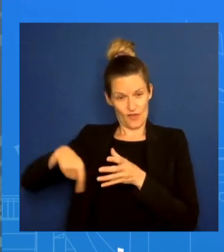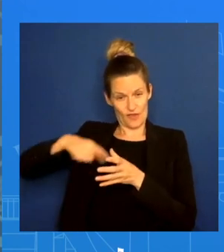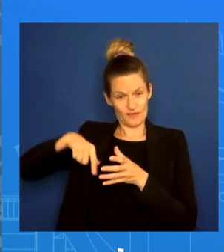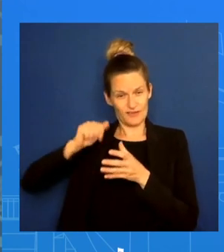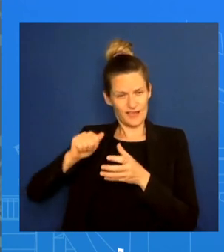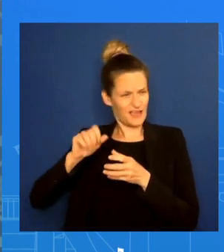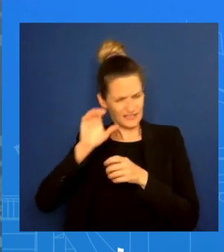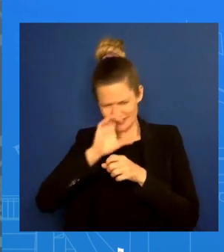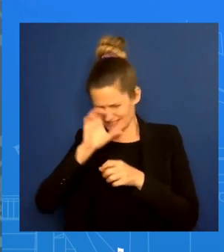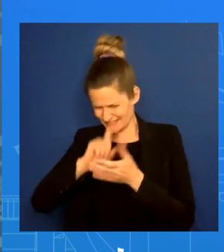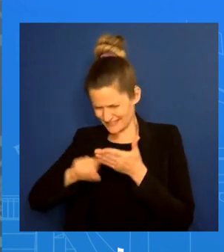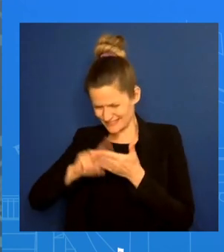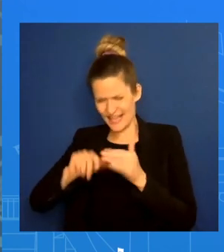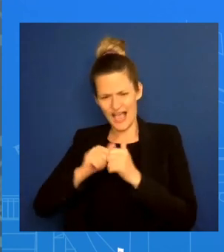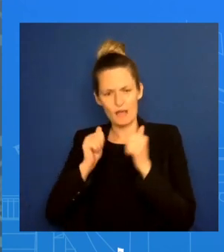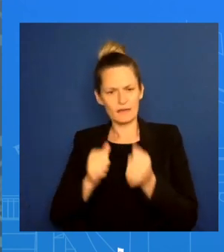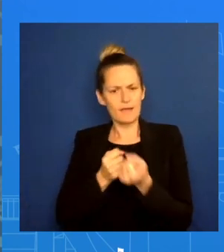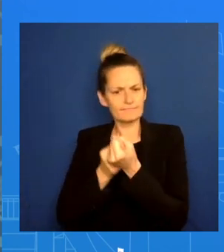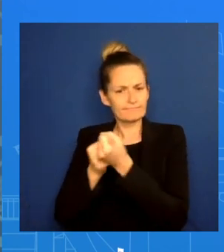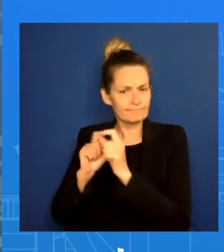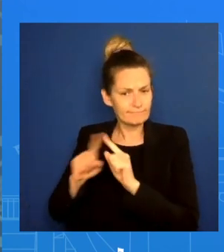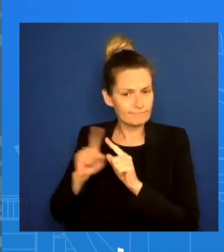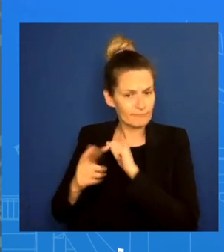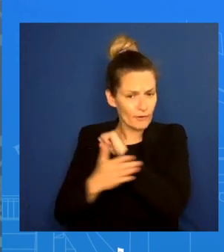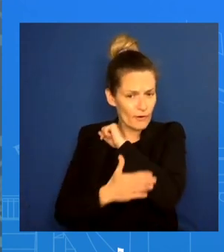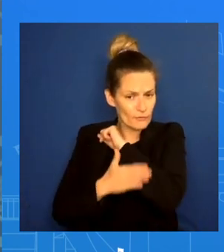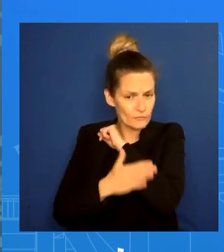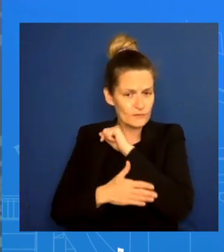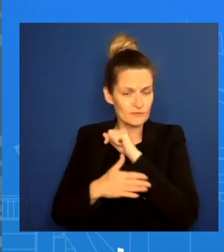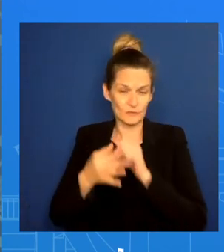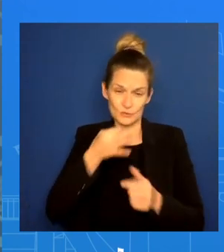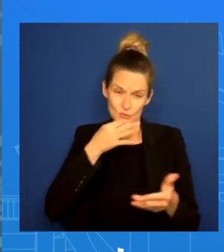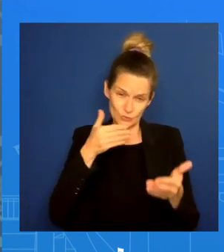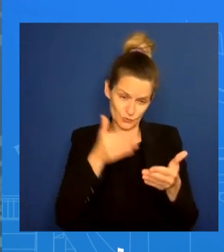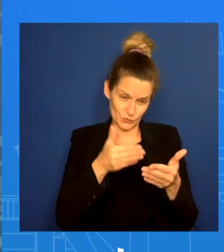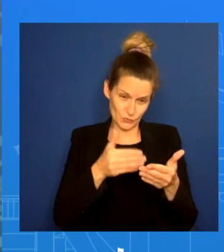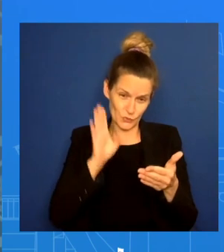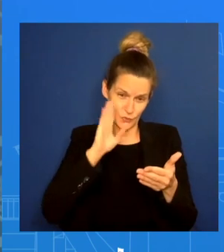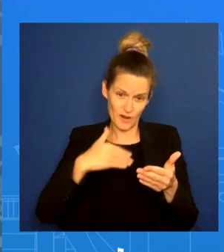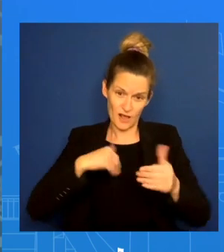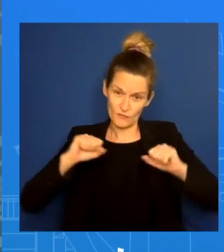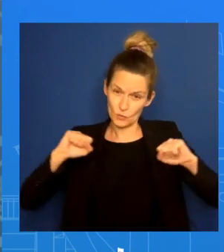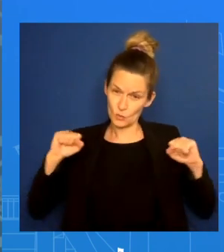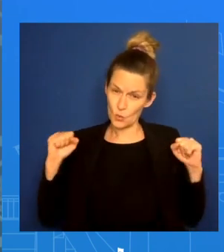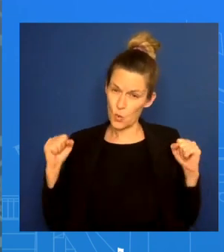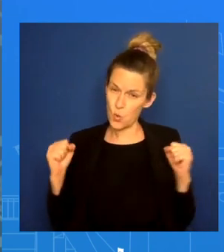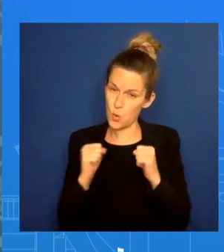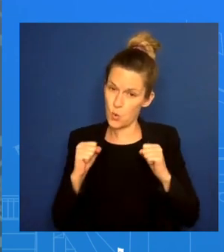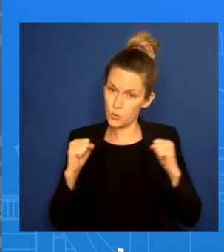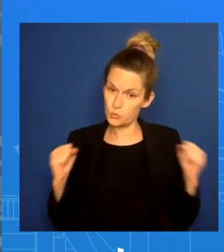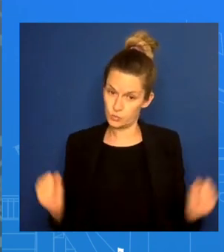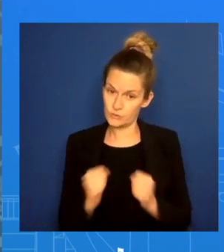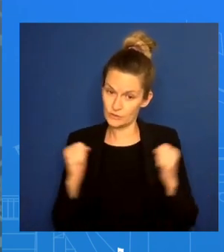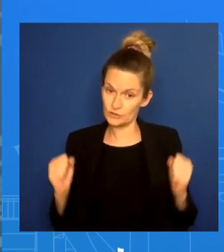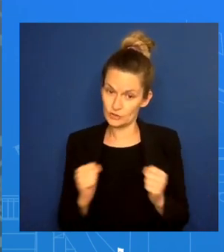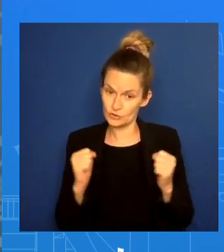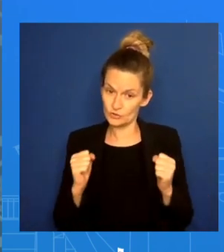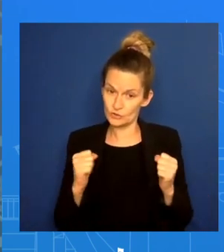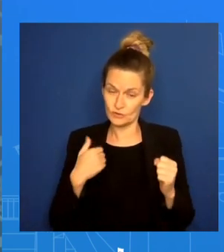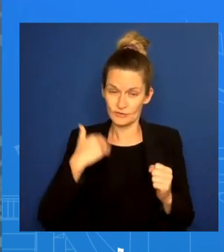face a frigid winter here. We understand the realities of that and the impact that that's going to have on their lives and